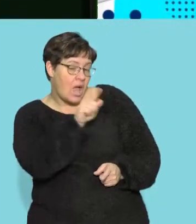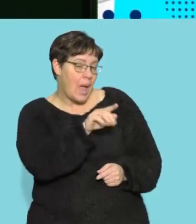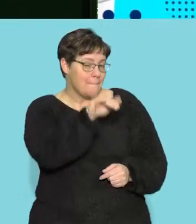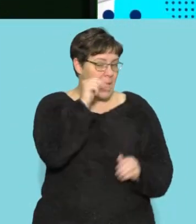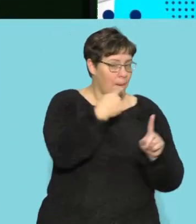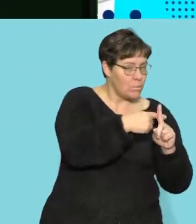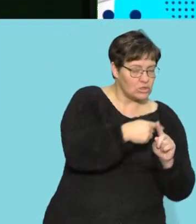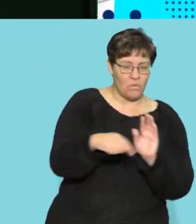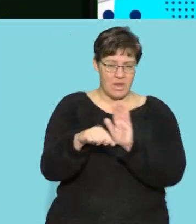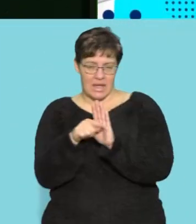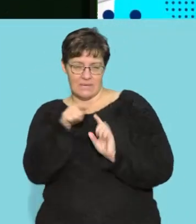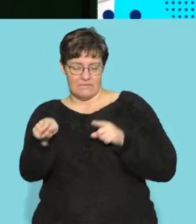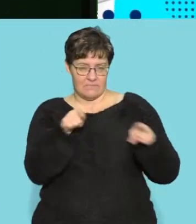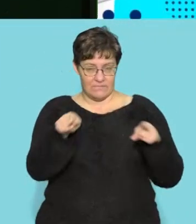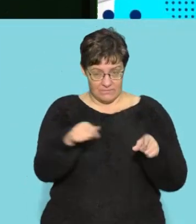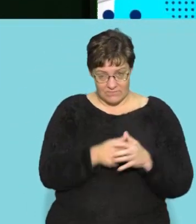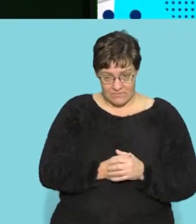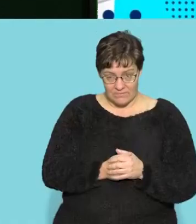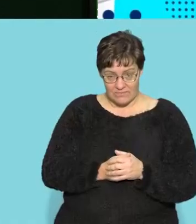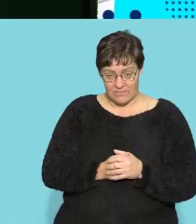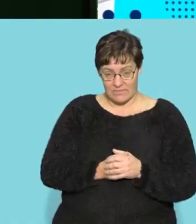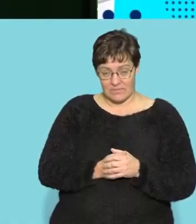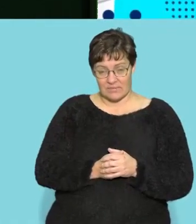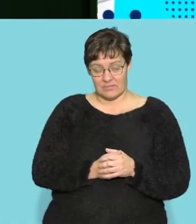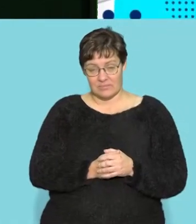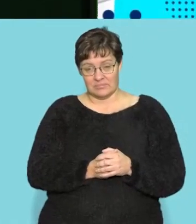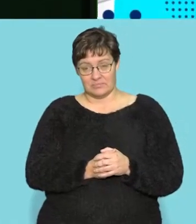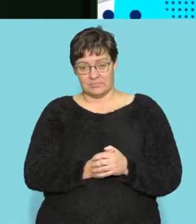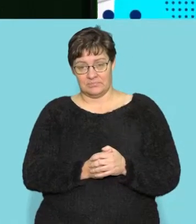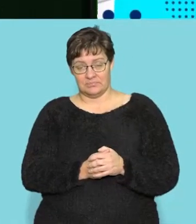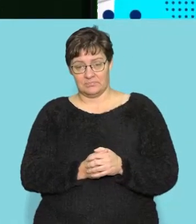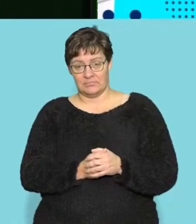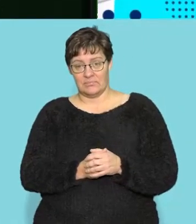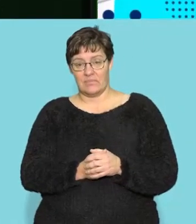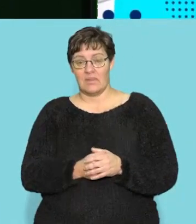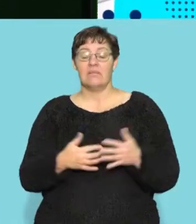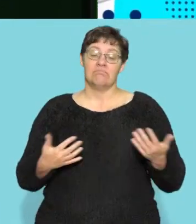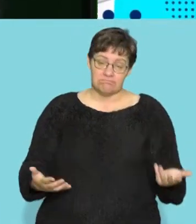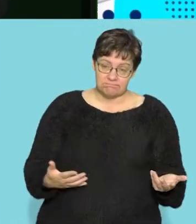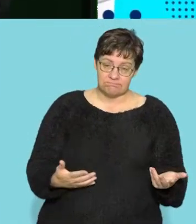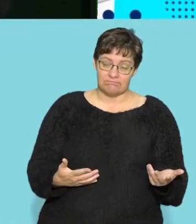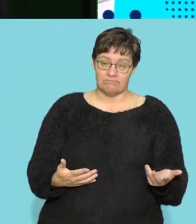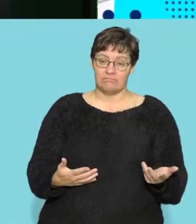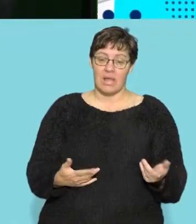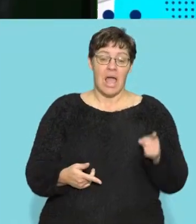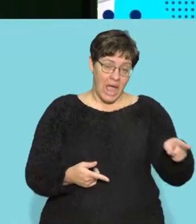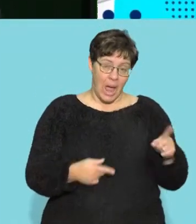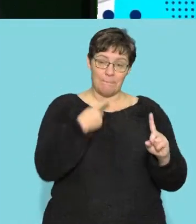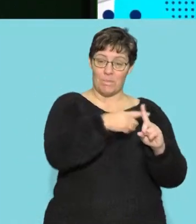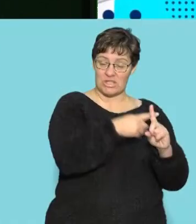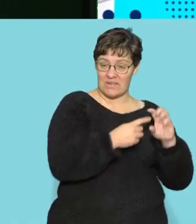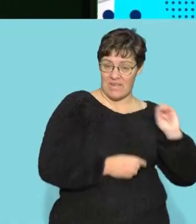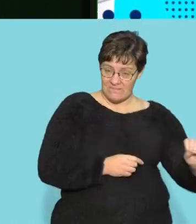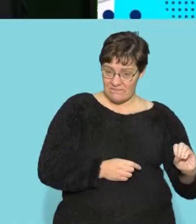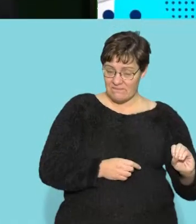bank account, whether it is a favorable bank balance or whether it is in overdraft. Certainly, if it is a favorable bank balance, it